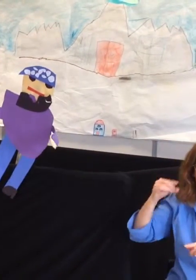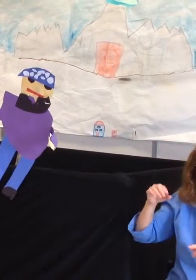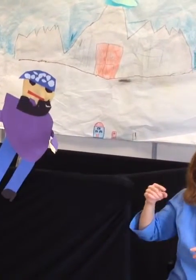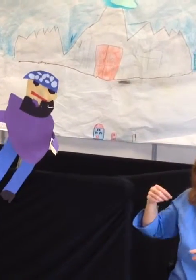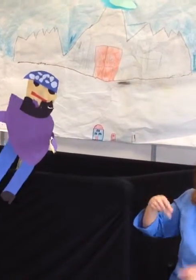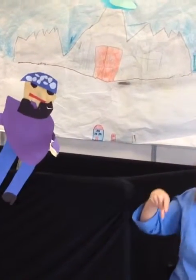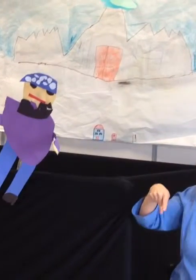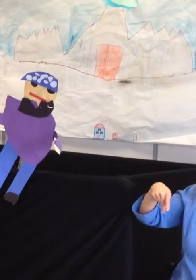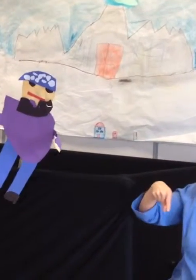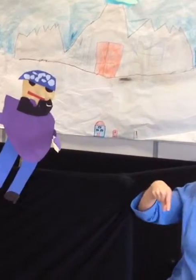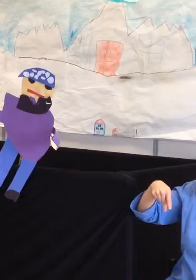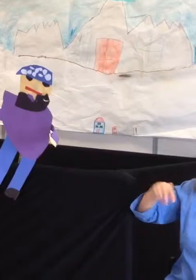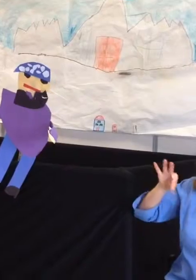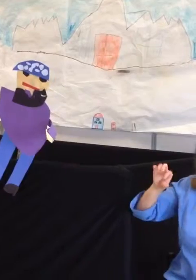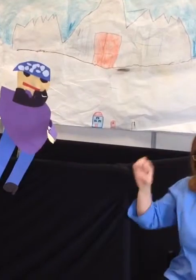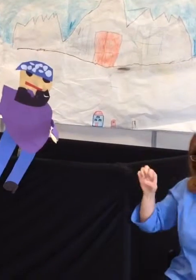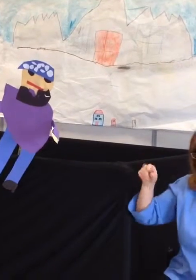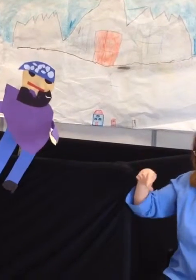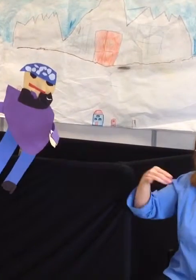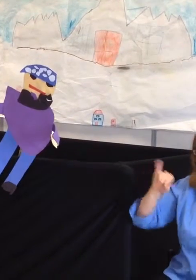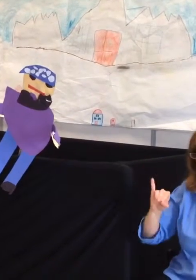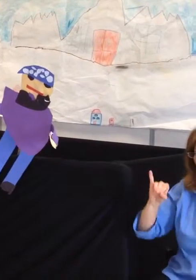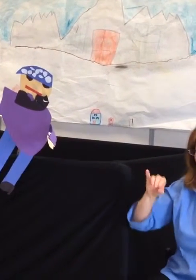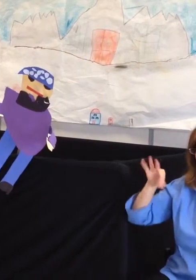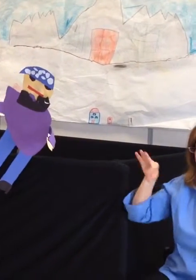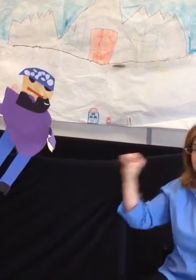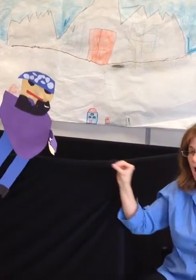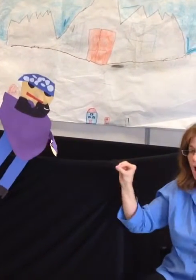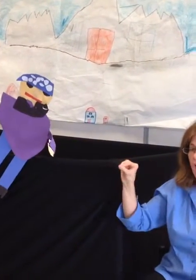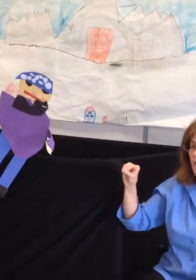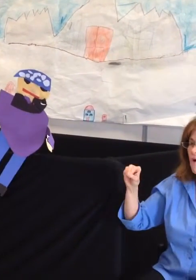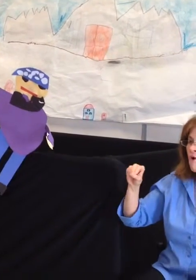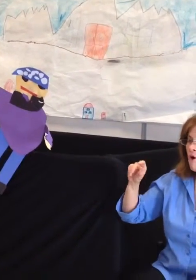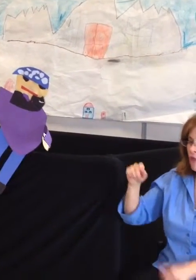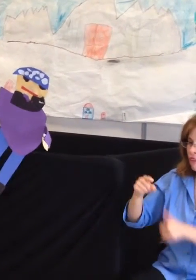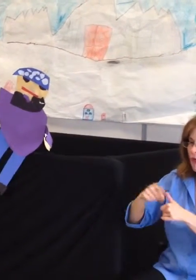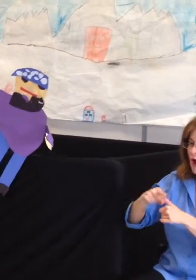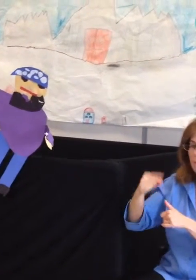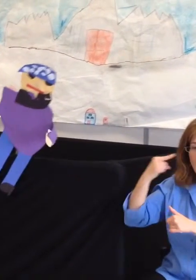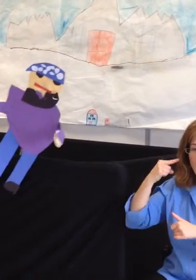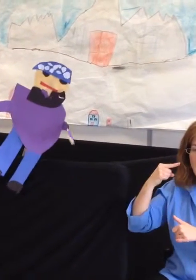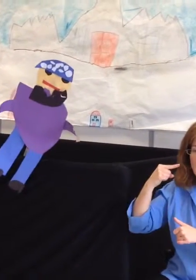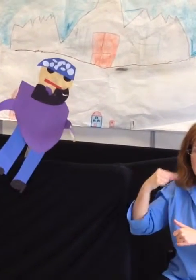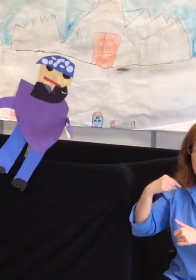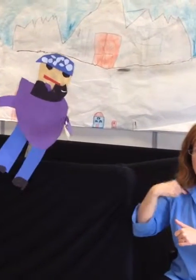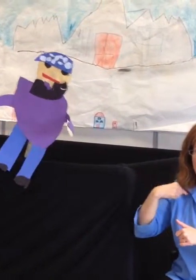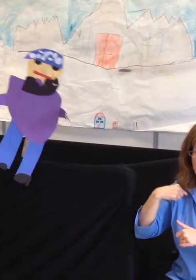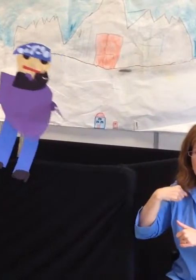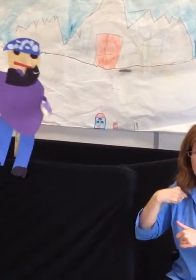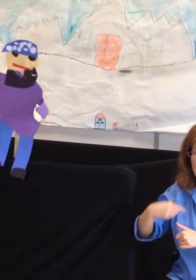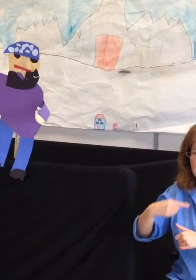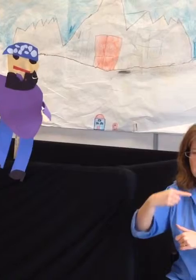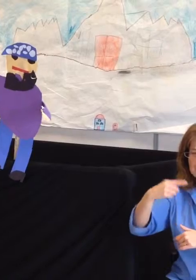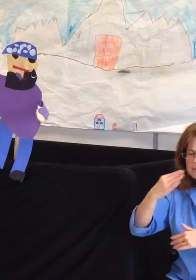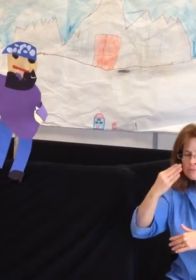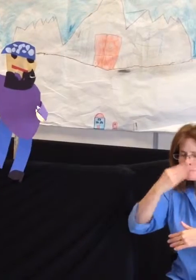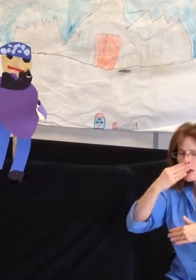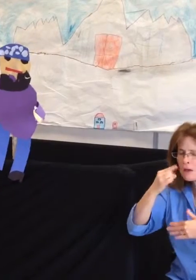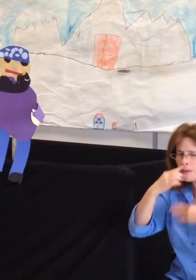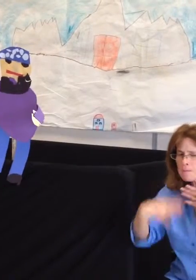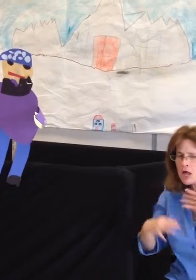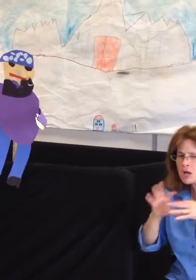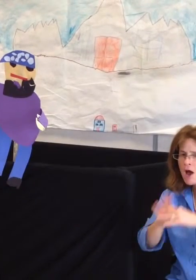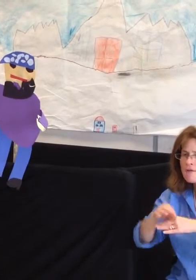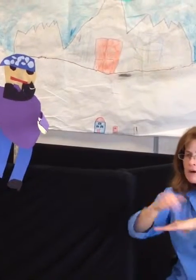"Fee, fi, fo, fum, I smell the blood of an Englishman. If he's alive or if he's dead,